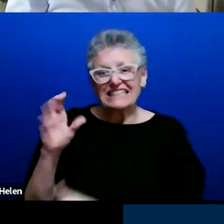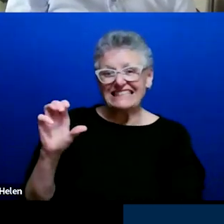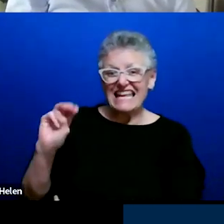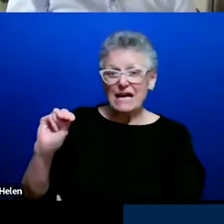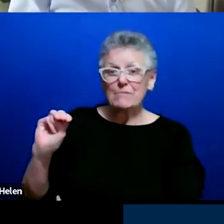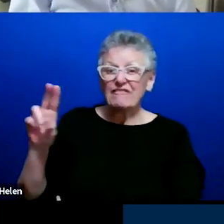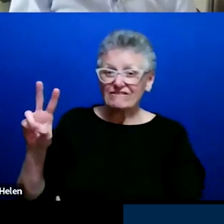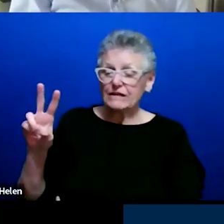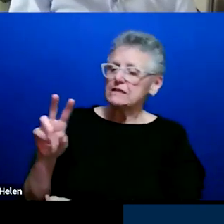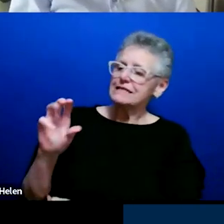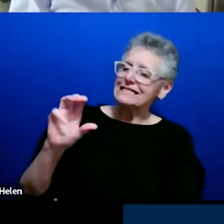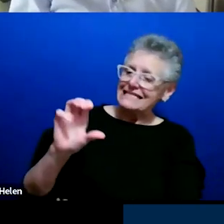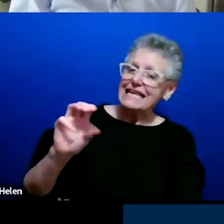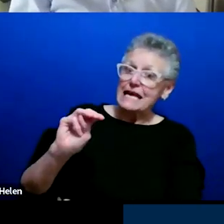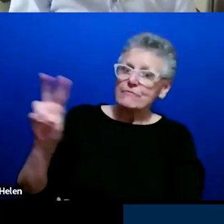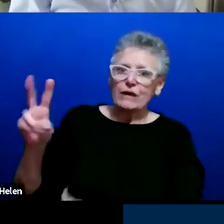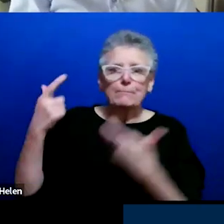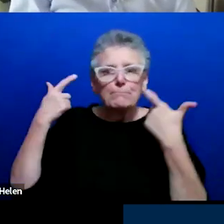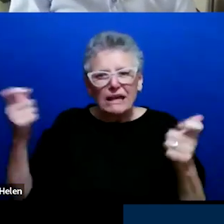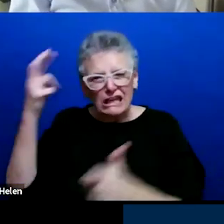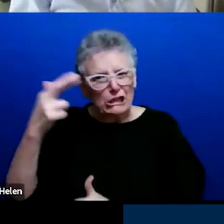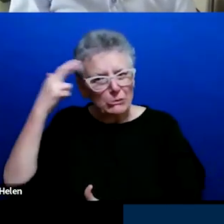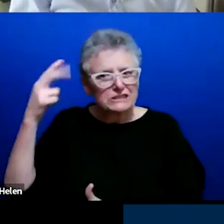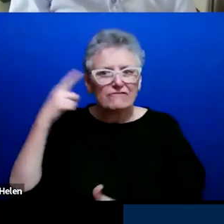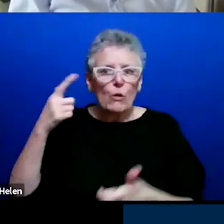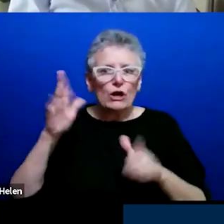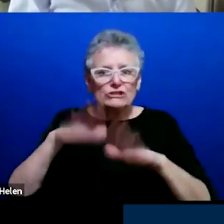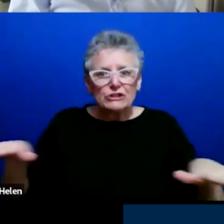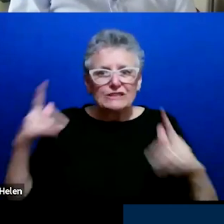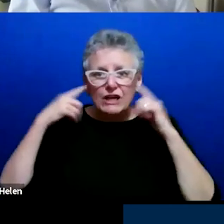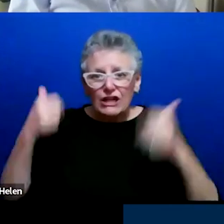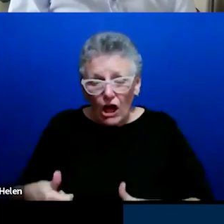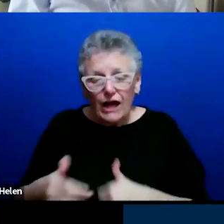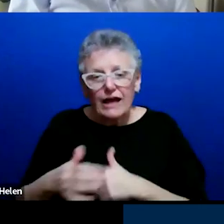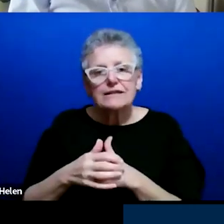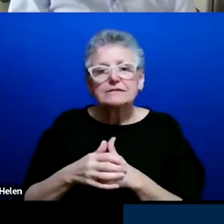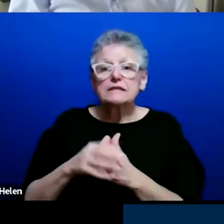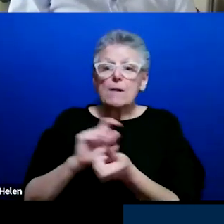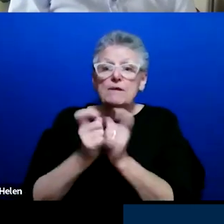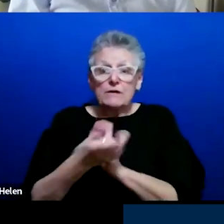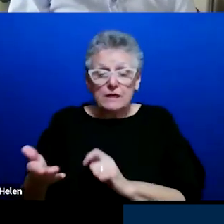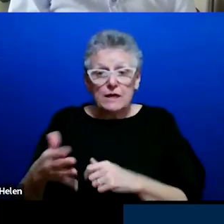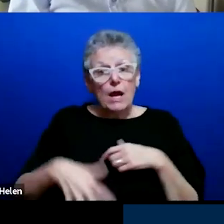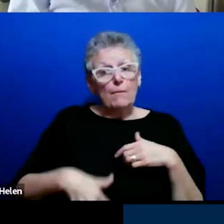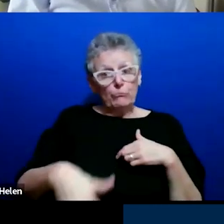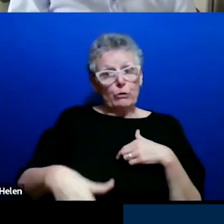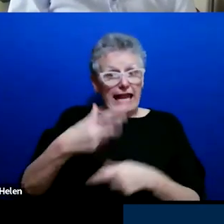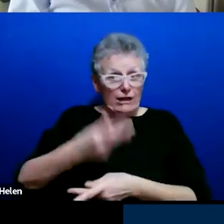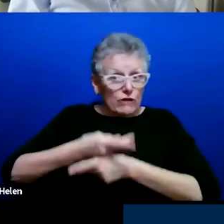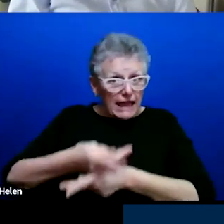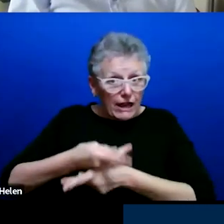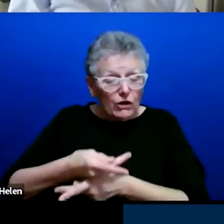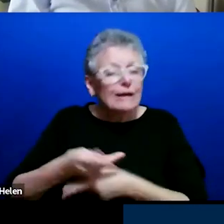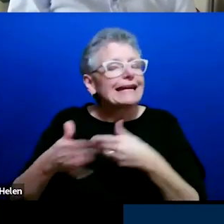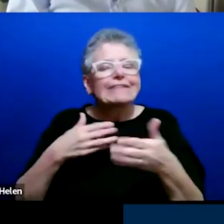big cause of pediatric hearing loss, prematurity. Modifiable risk factors, prenatal care.